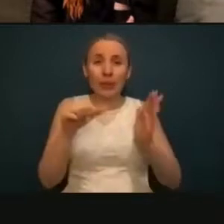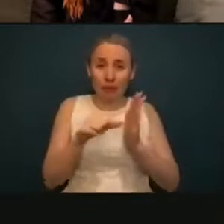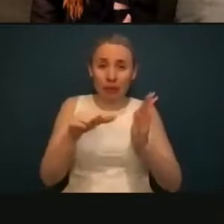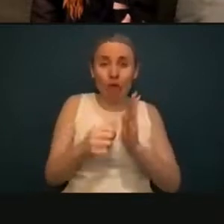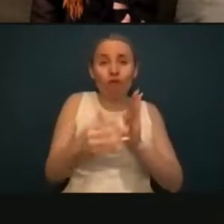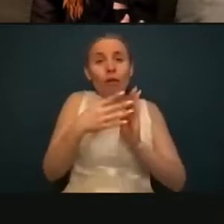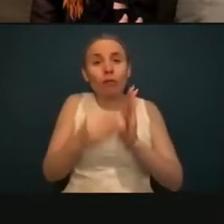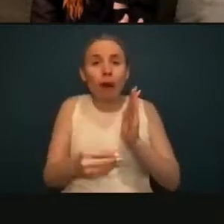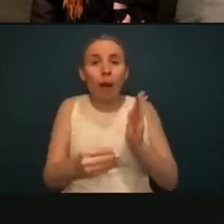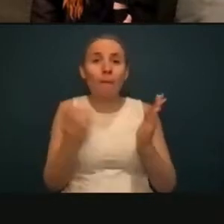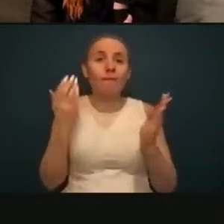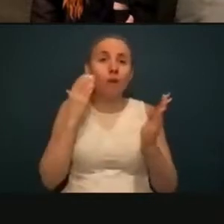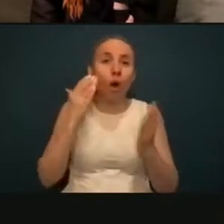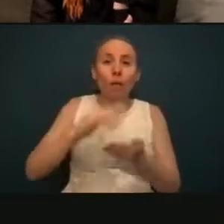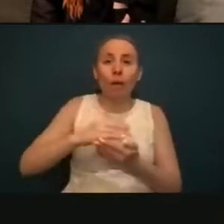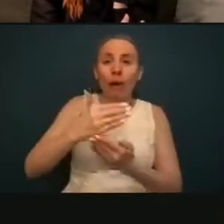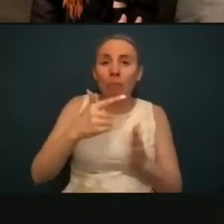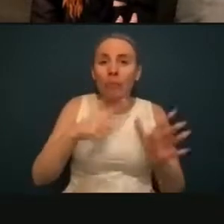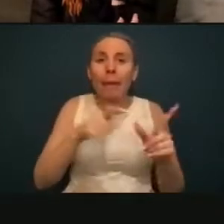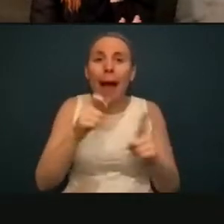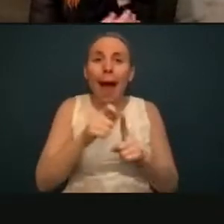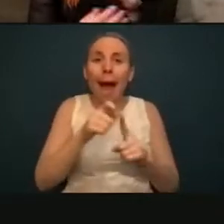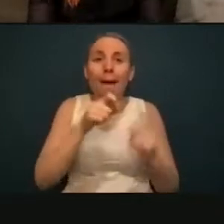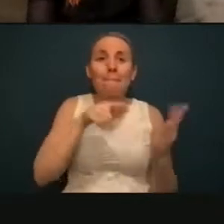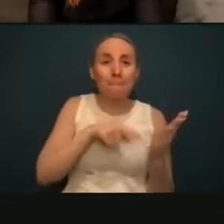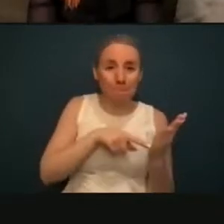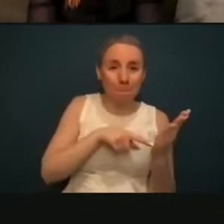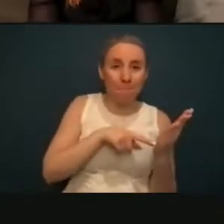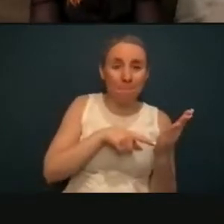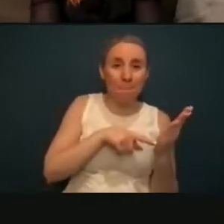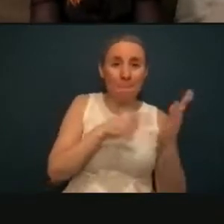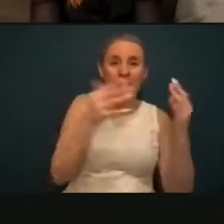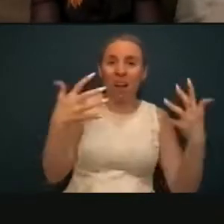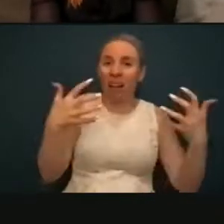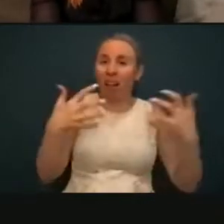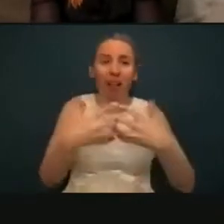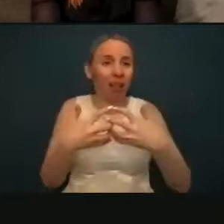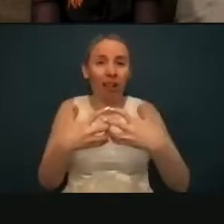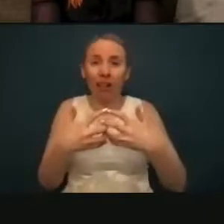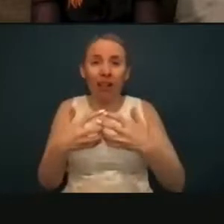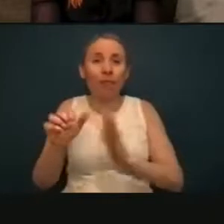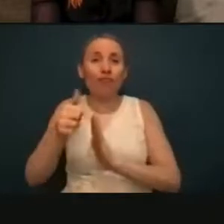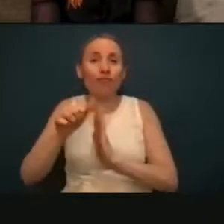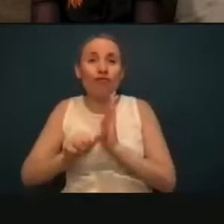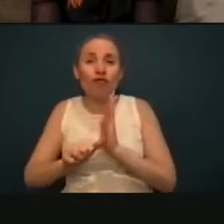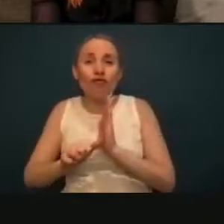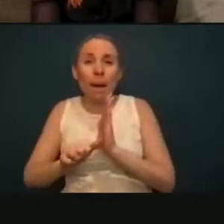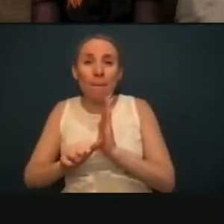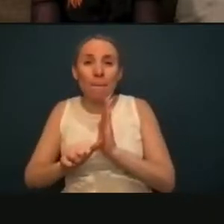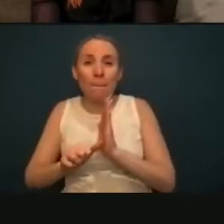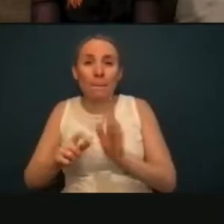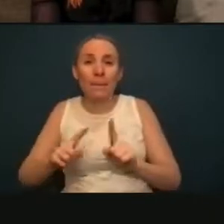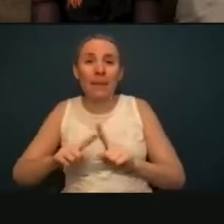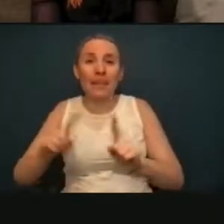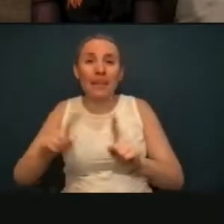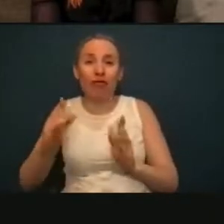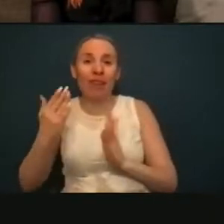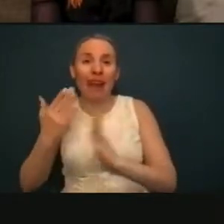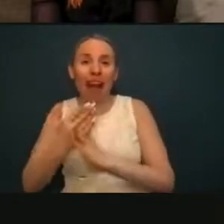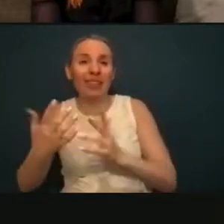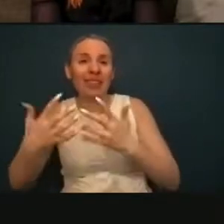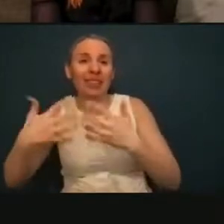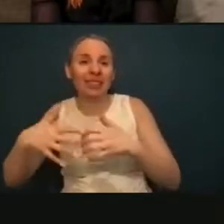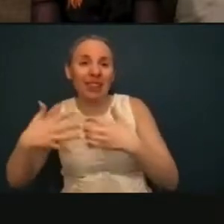are not able to work with the programs of the phones or of the different devices,